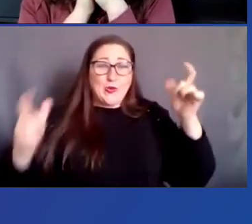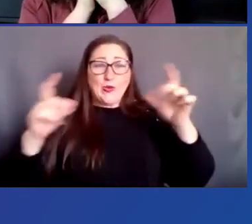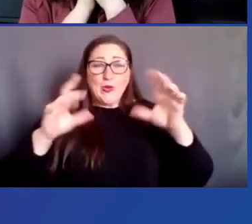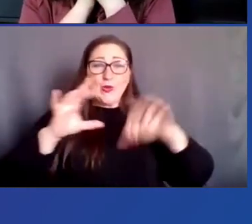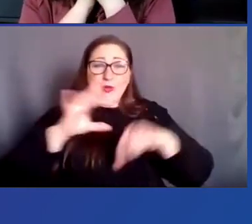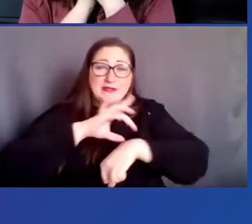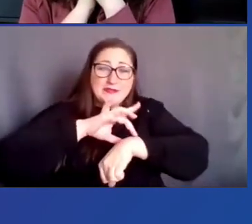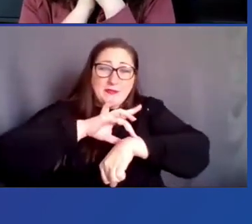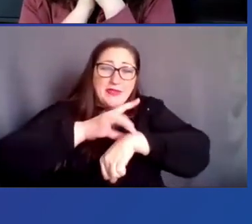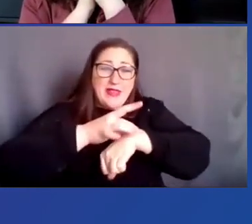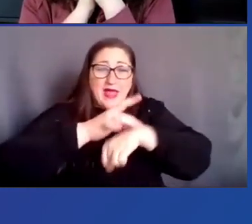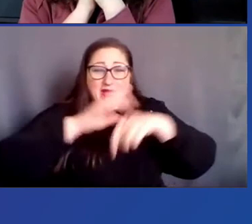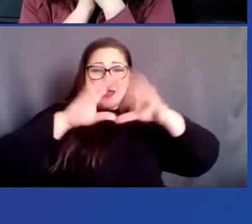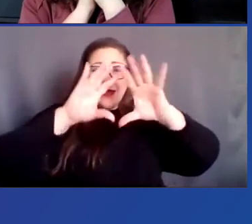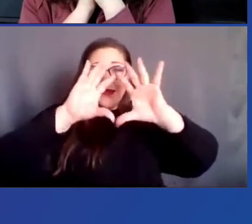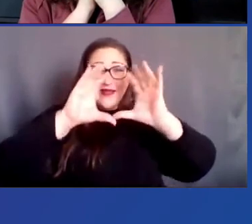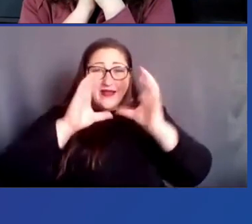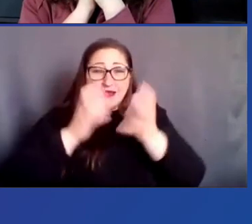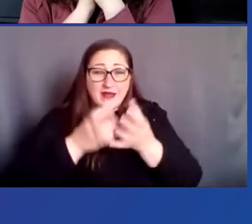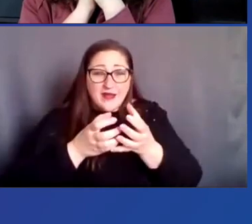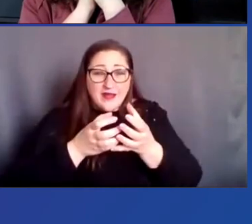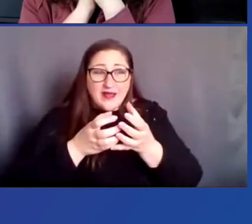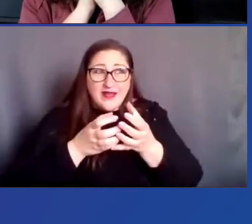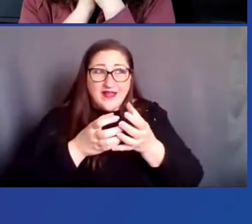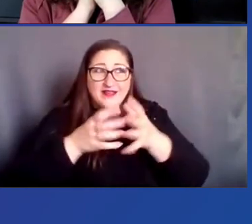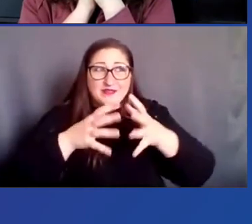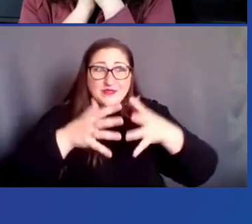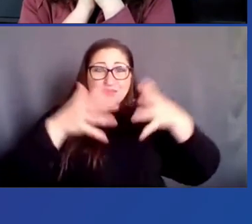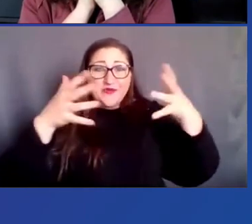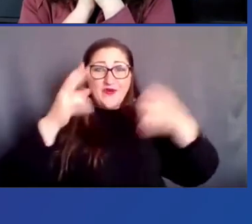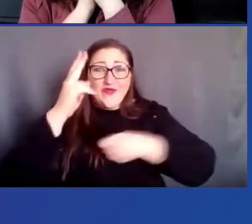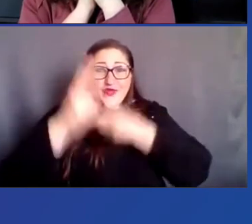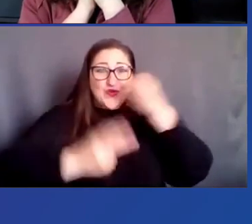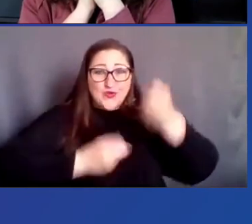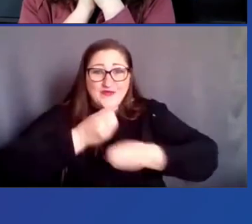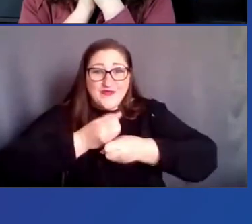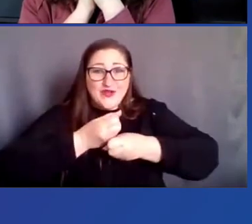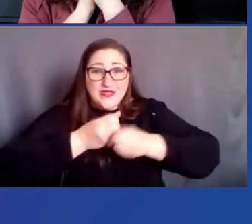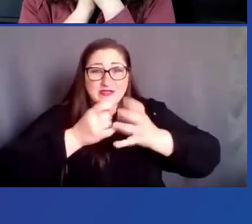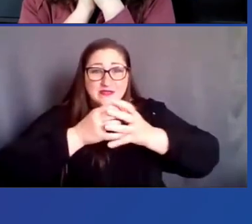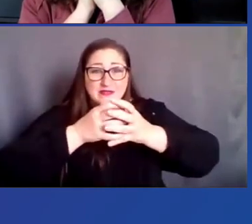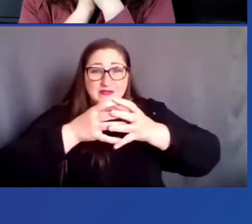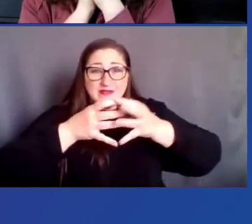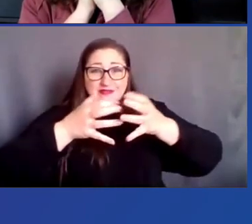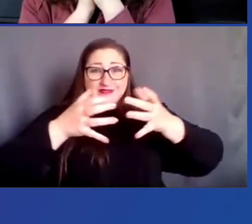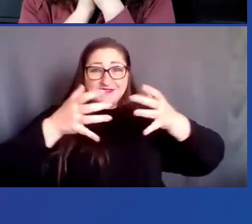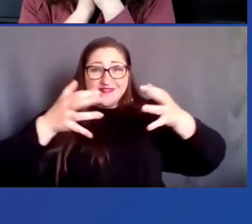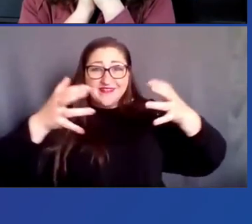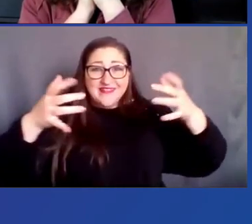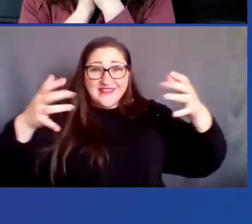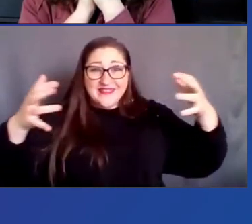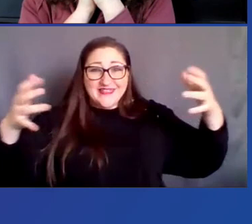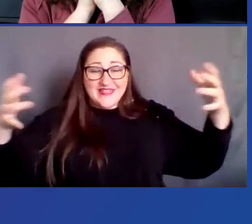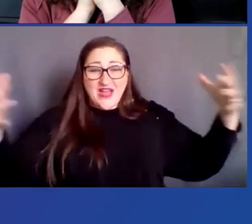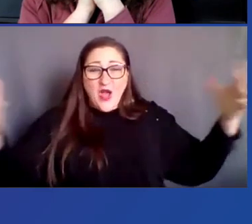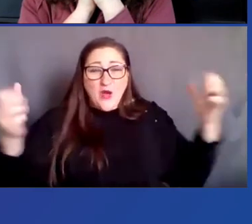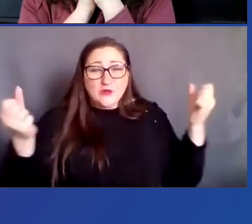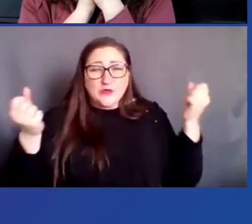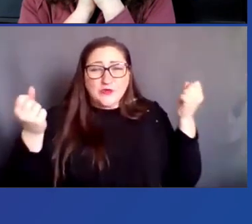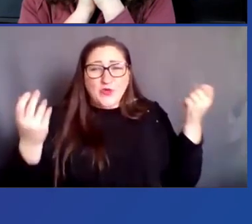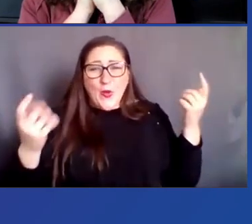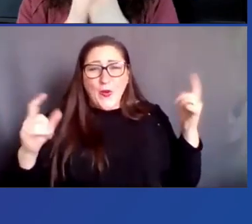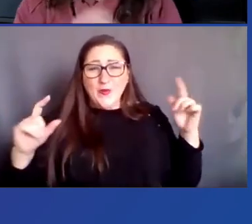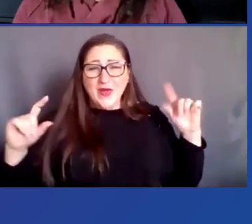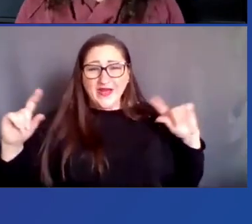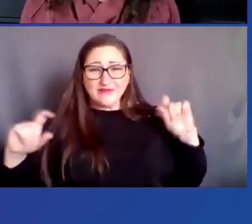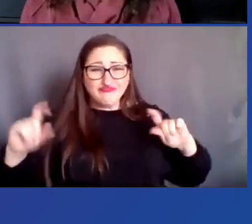universe. This is just one piece. There's no way that we can answer all of the questions that we have,